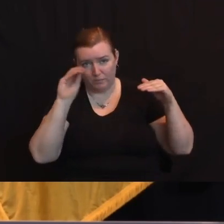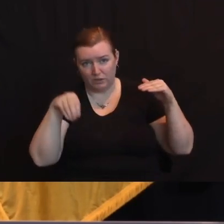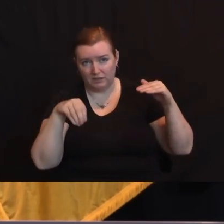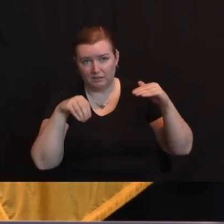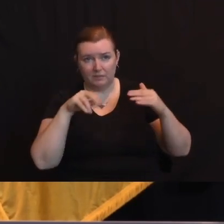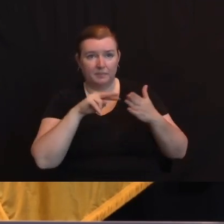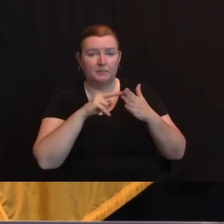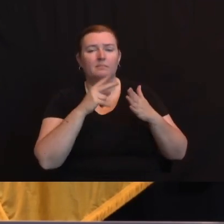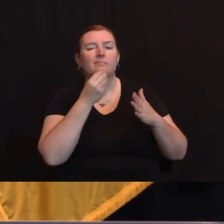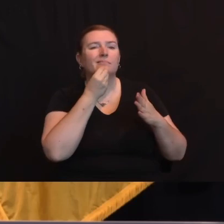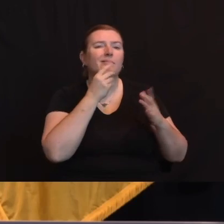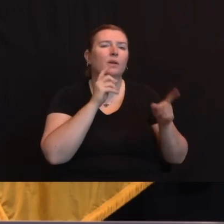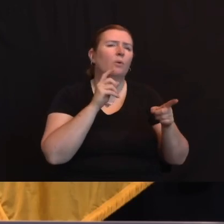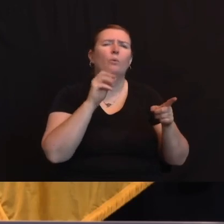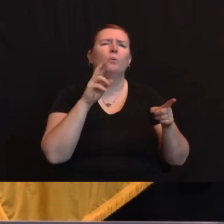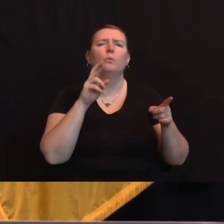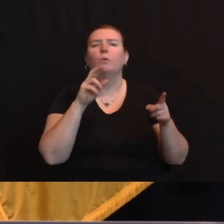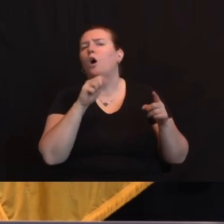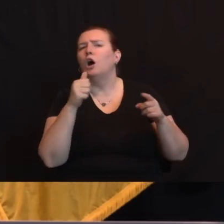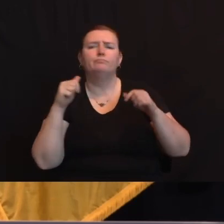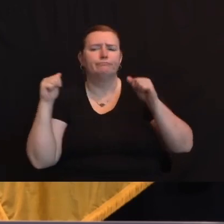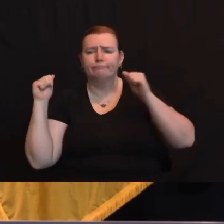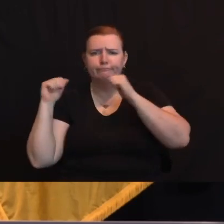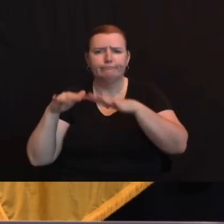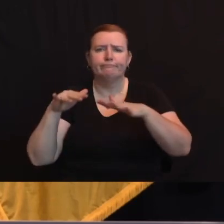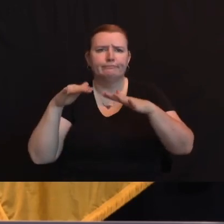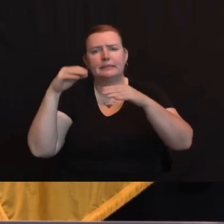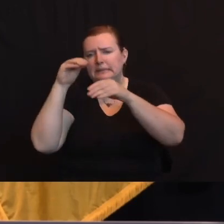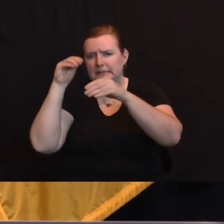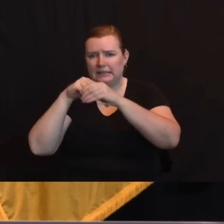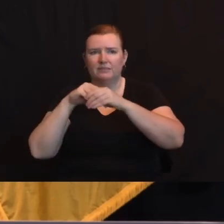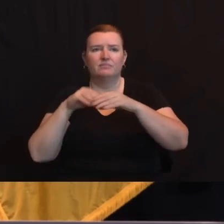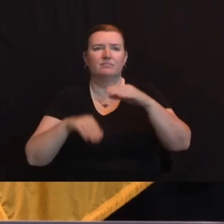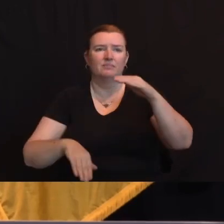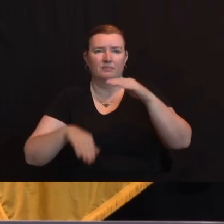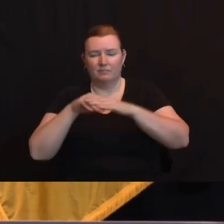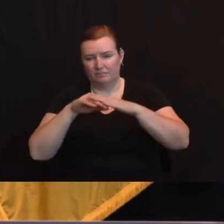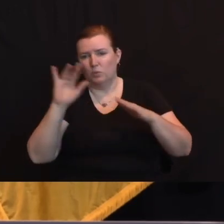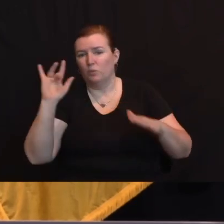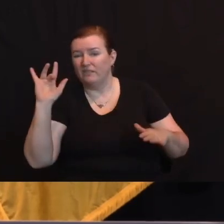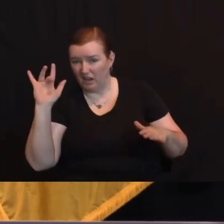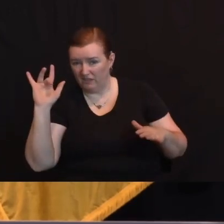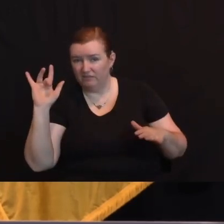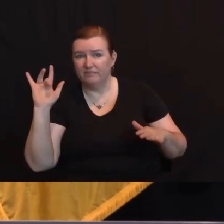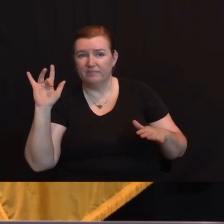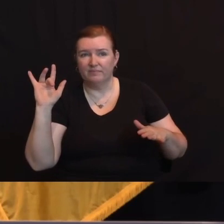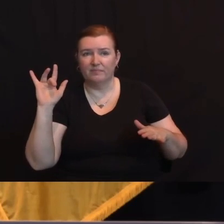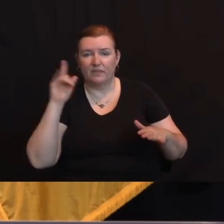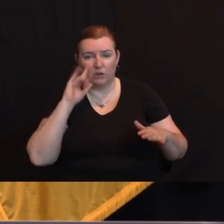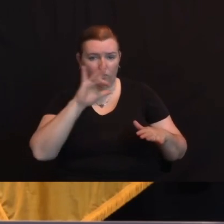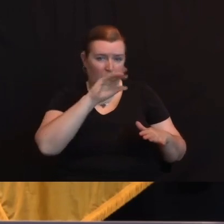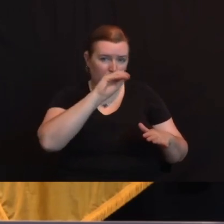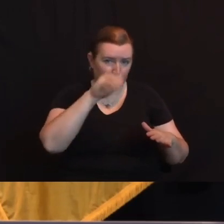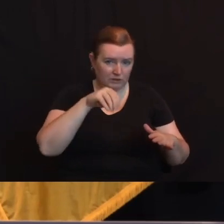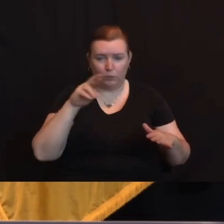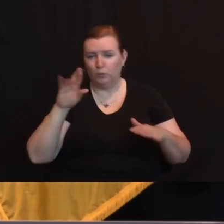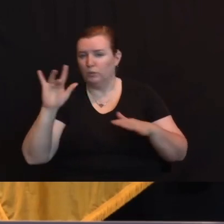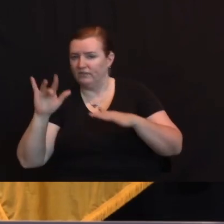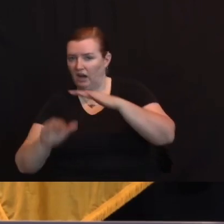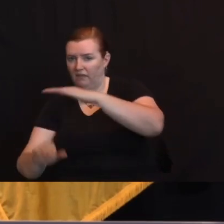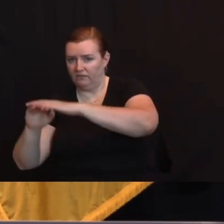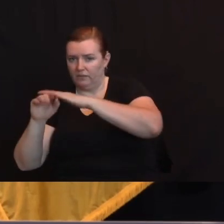meaningful step. And so I think we sit with that for the time being, and we